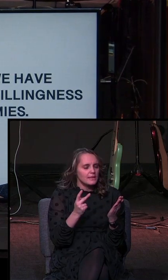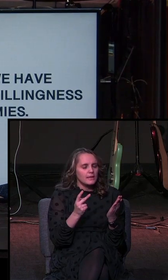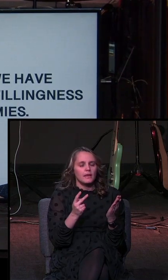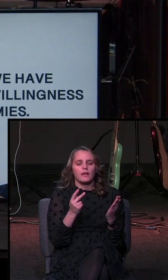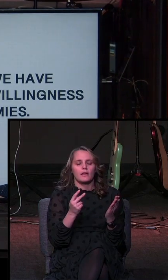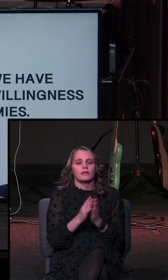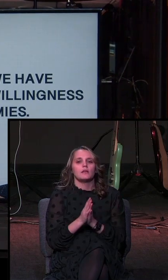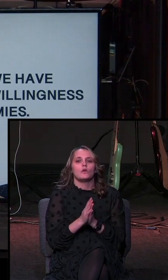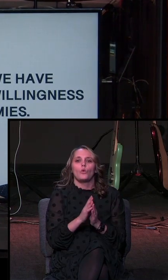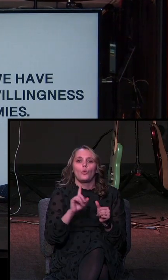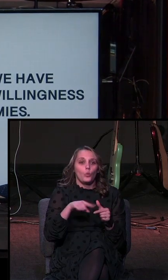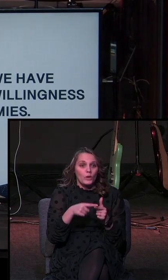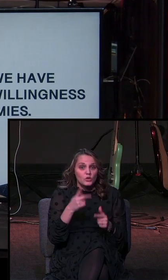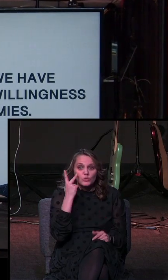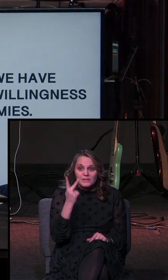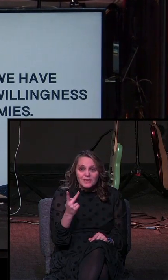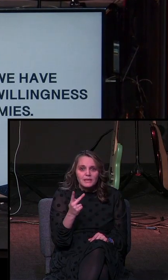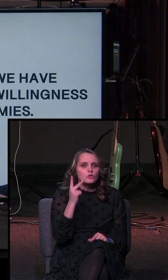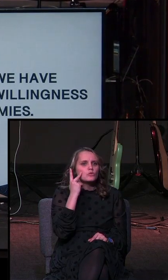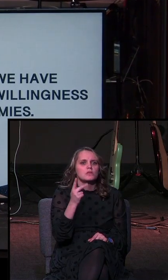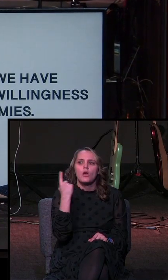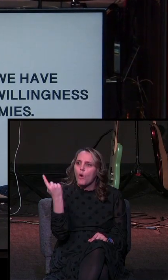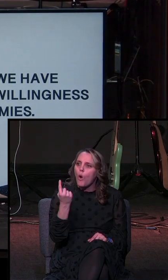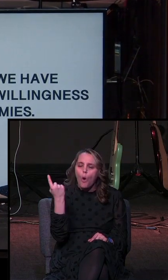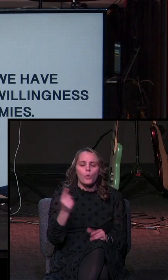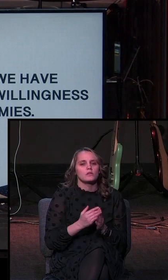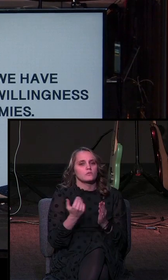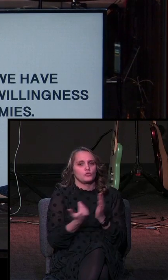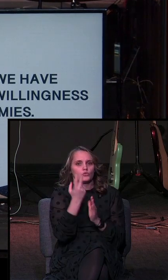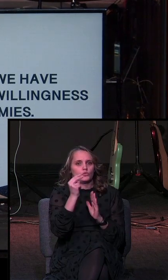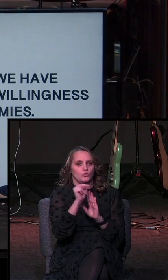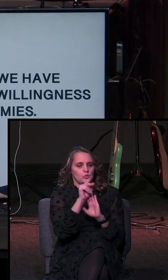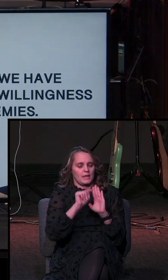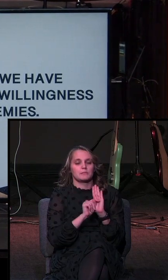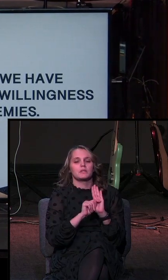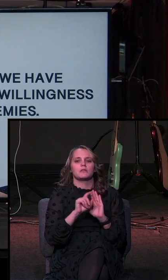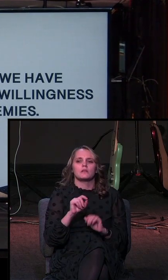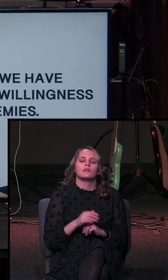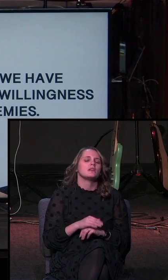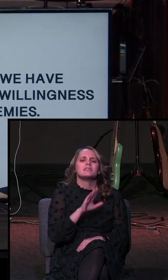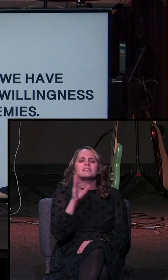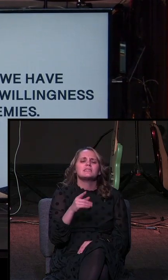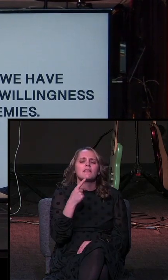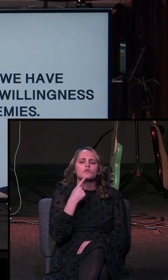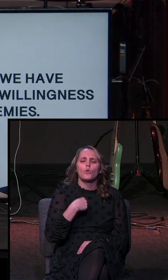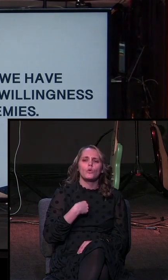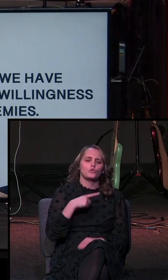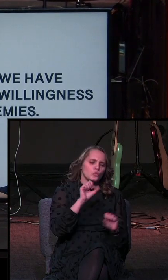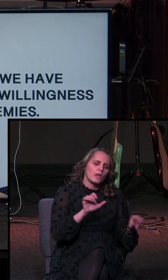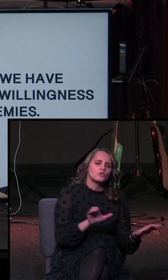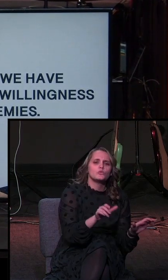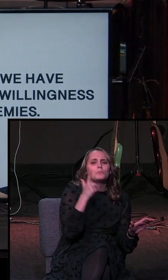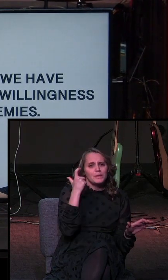can't unsee it. You just see it everywhere in the New Testament. And the New Testament, do you know, we're never really told in the New Testament you should do something because it's the